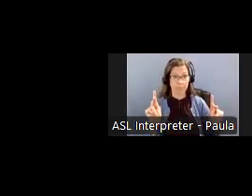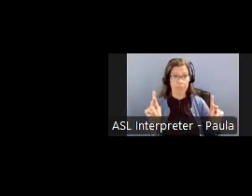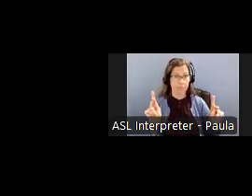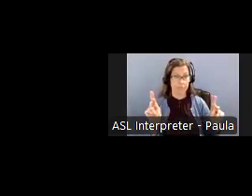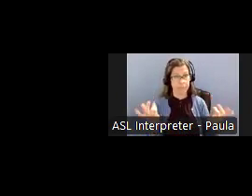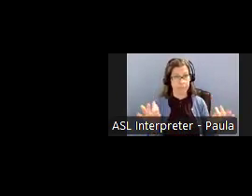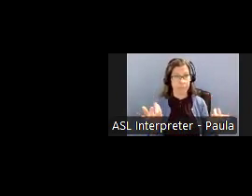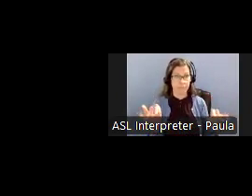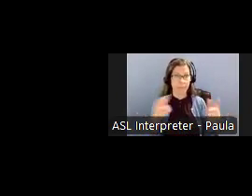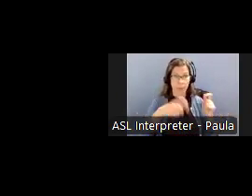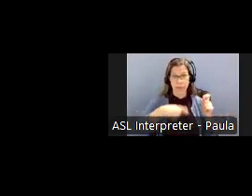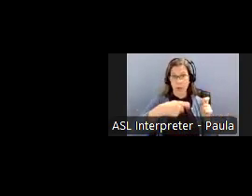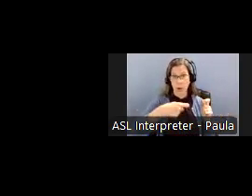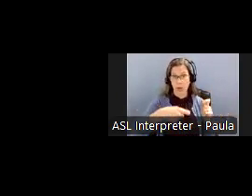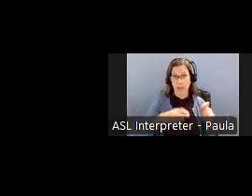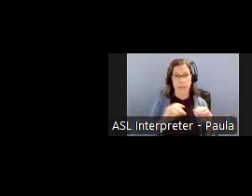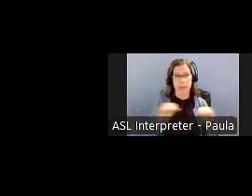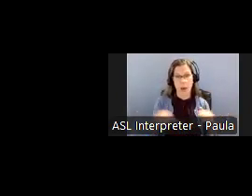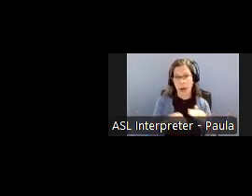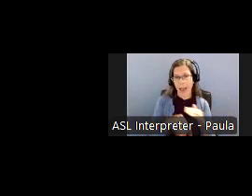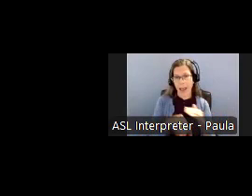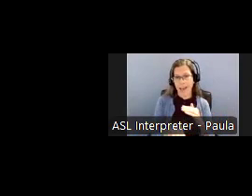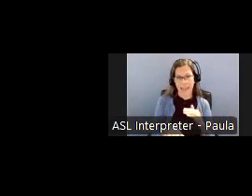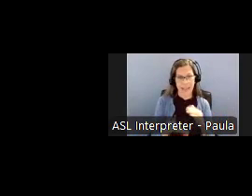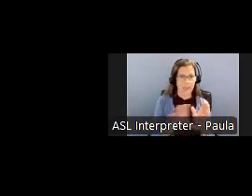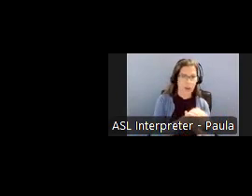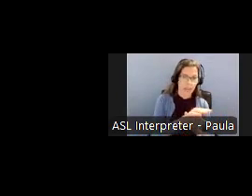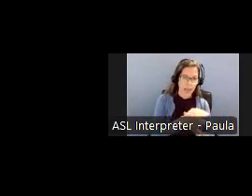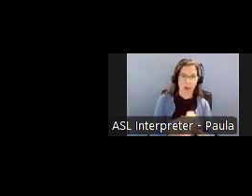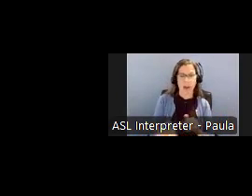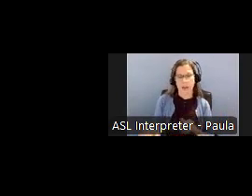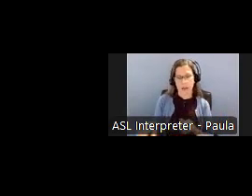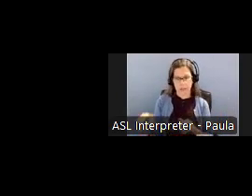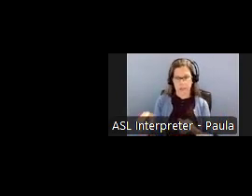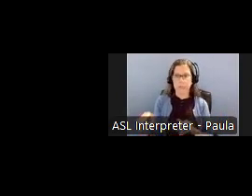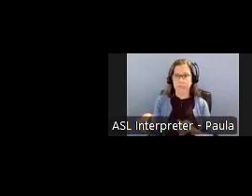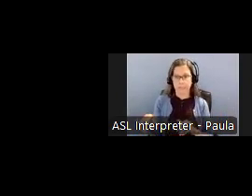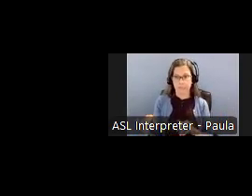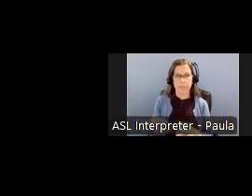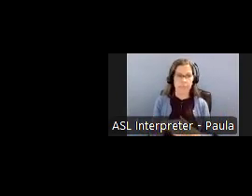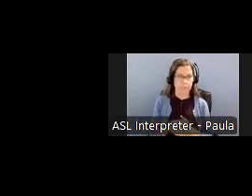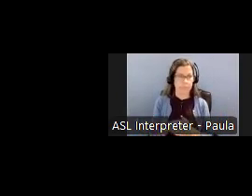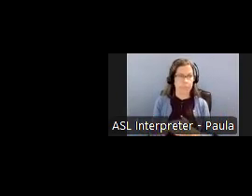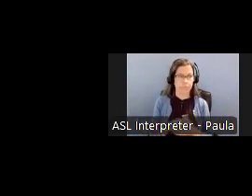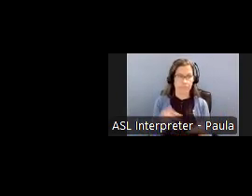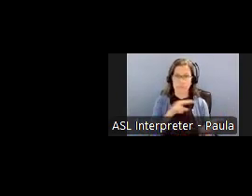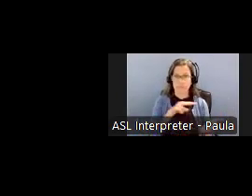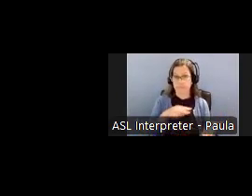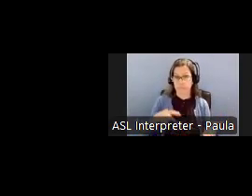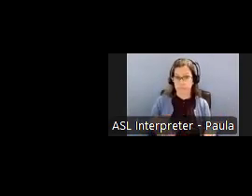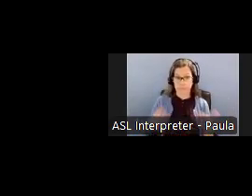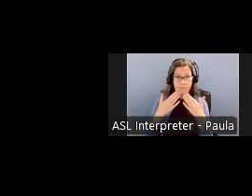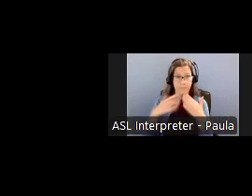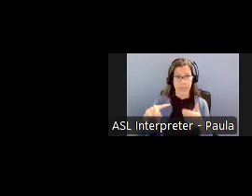camera access during this online event. Attendees' voices, likeness, and/or images will not be captured. Special thanks to Paula